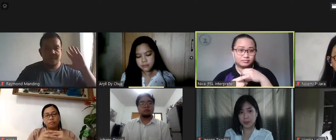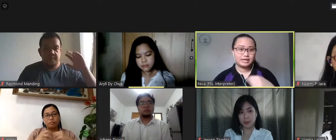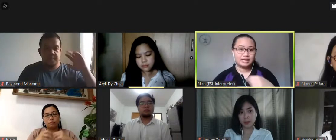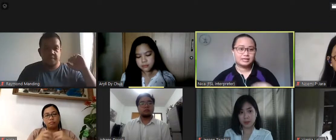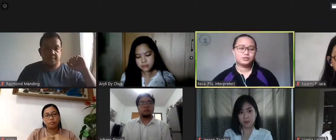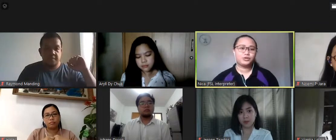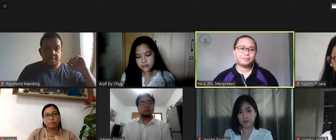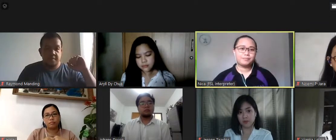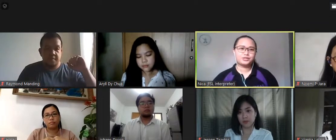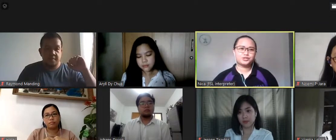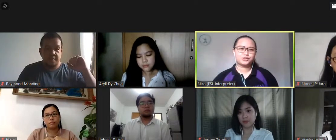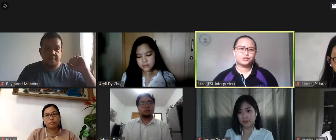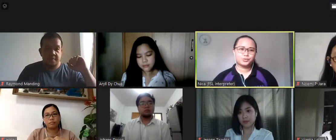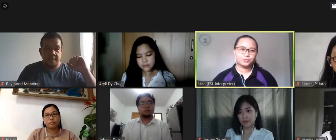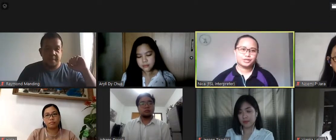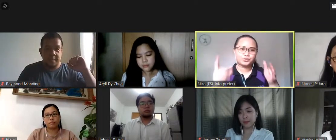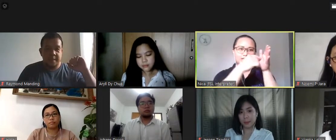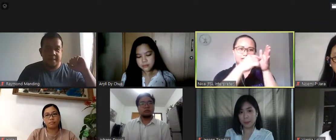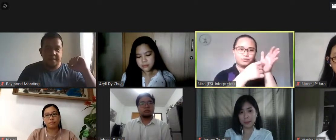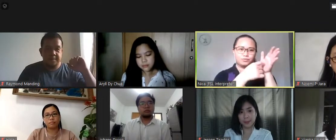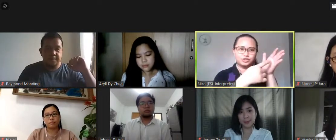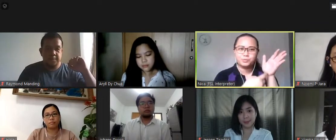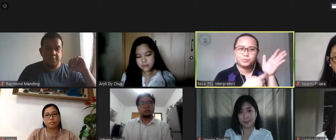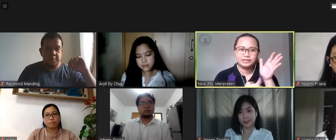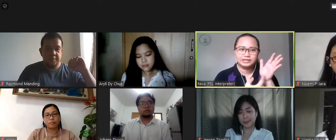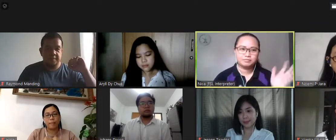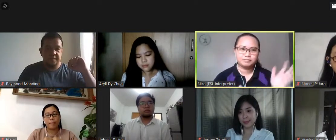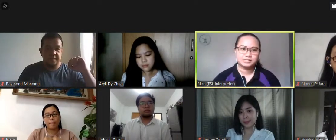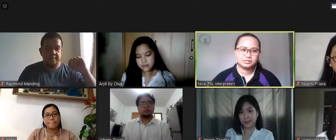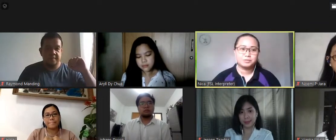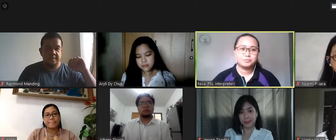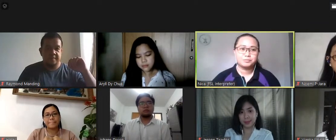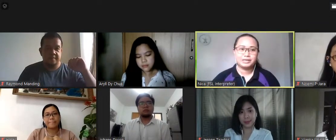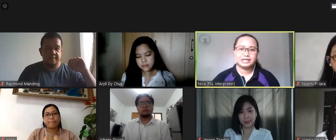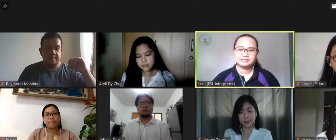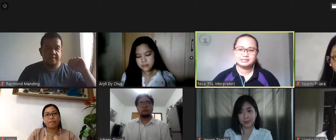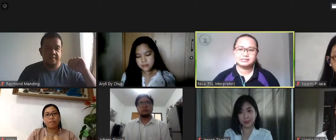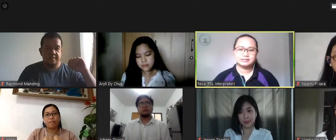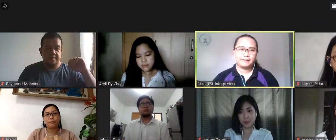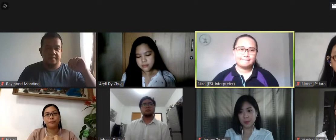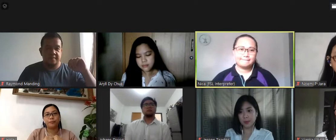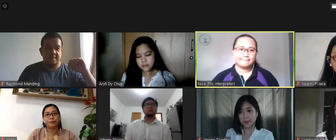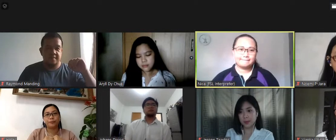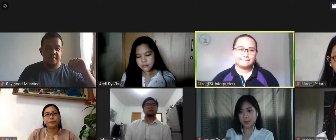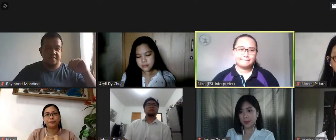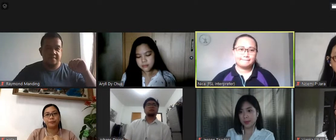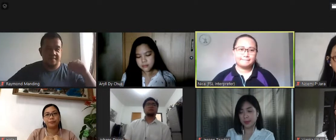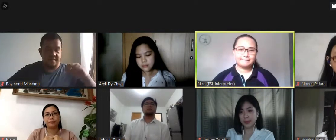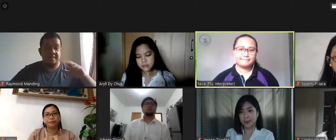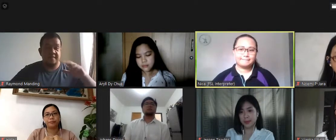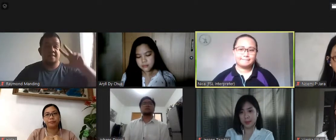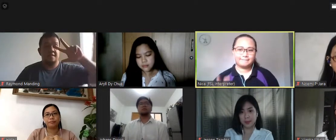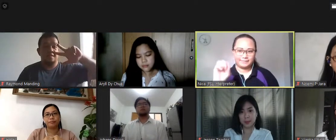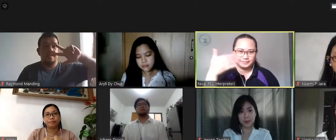yeah. So yun nga, pictures would work. So with that we could just point it at mas mabilis.